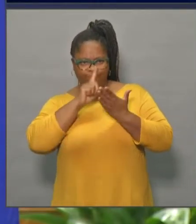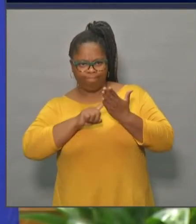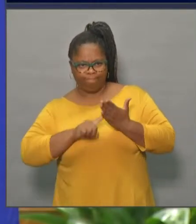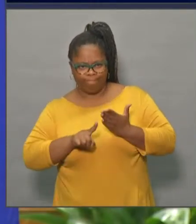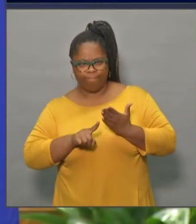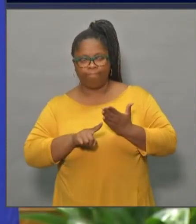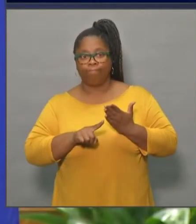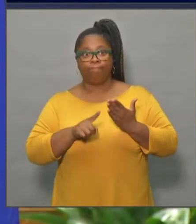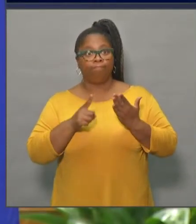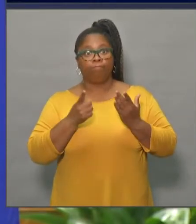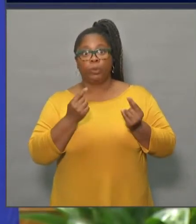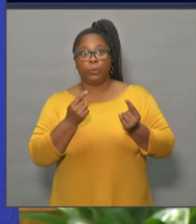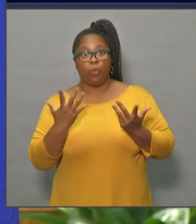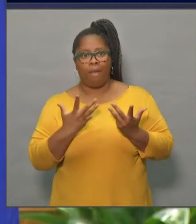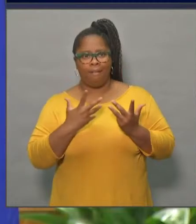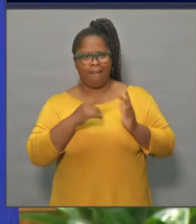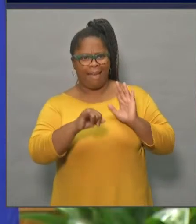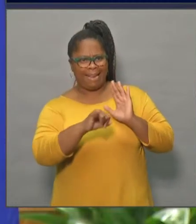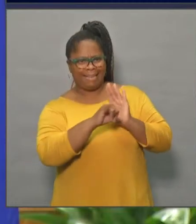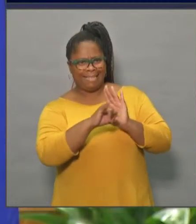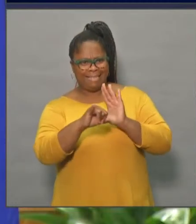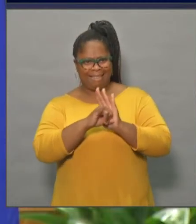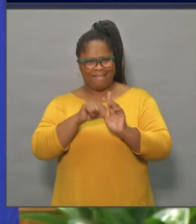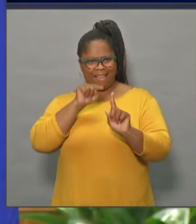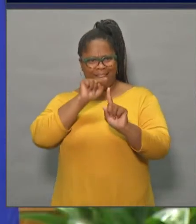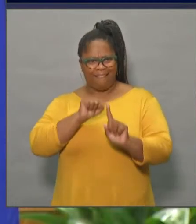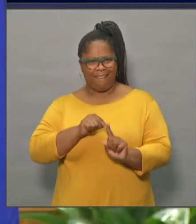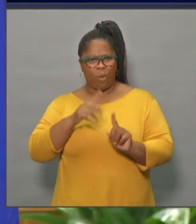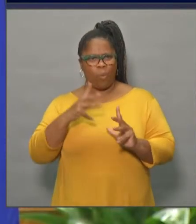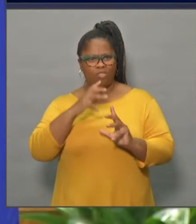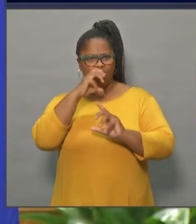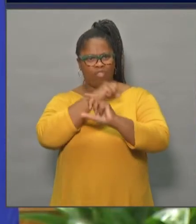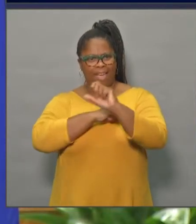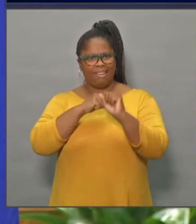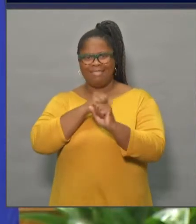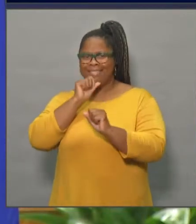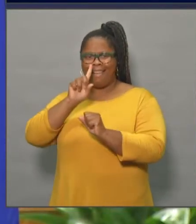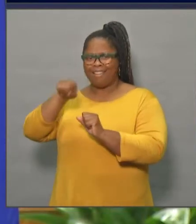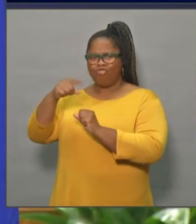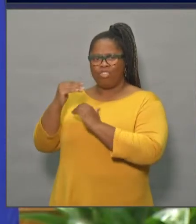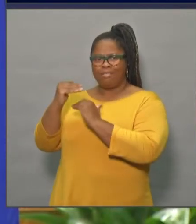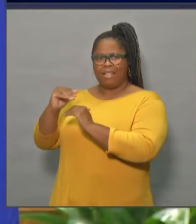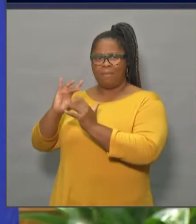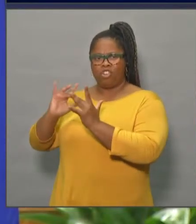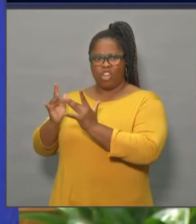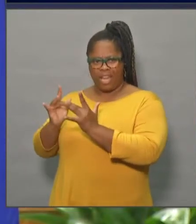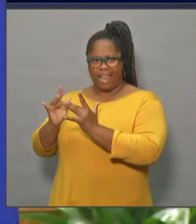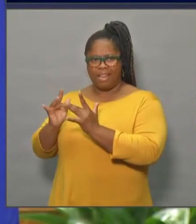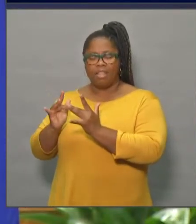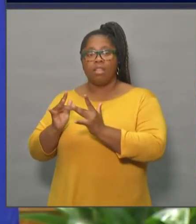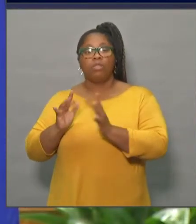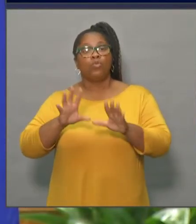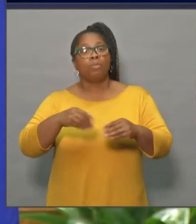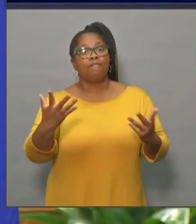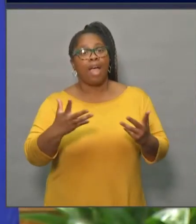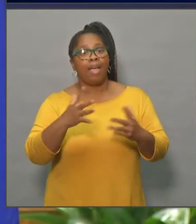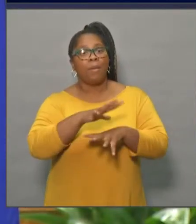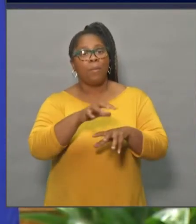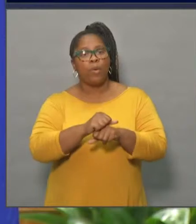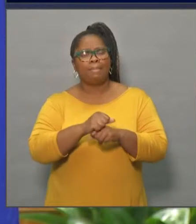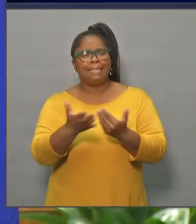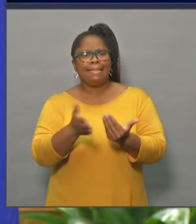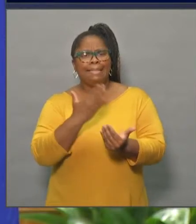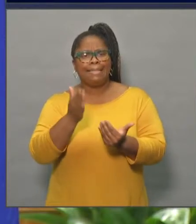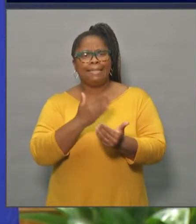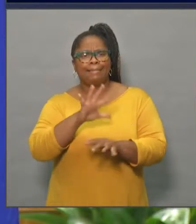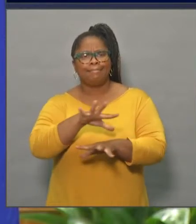was identifying strategies beyond the internet to ensure that the public can easily make appointments at testing sites,